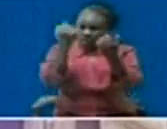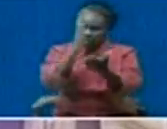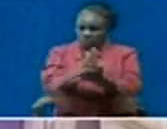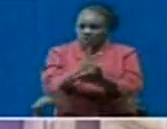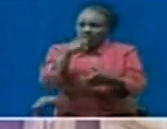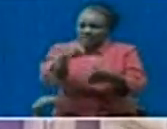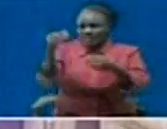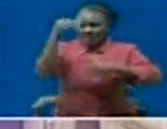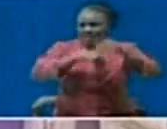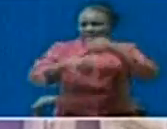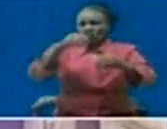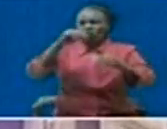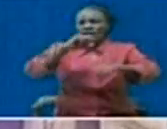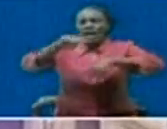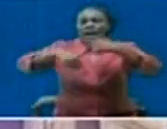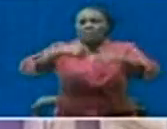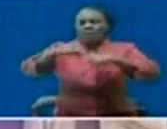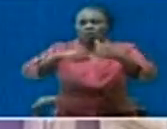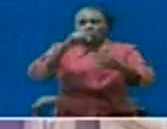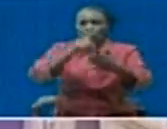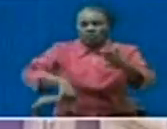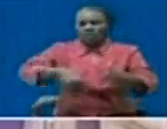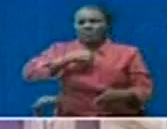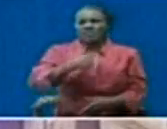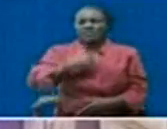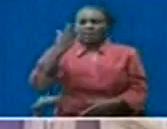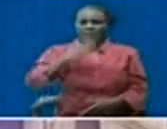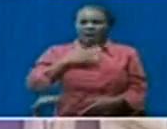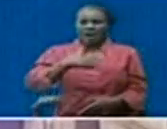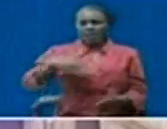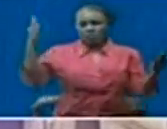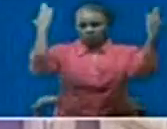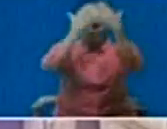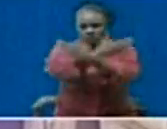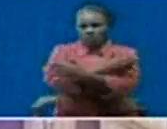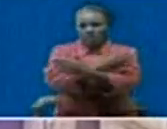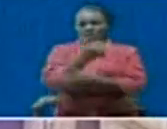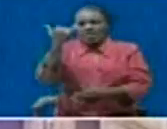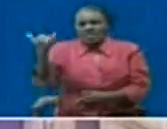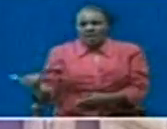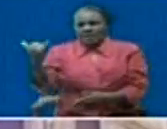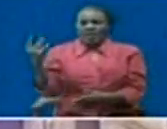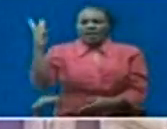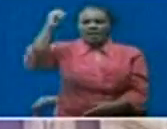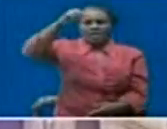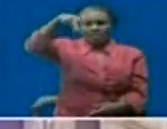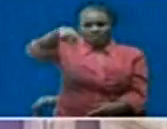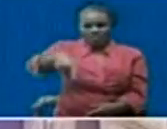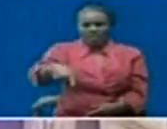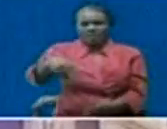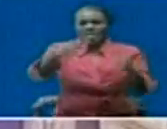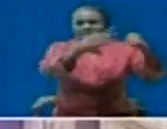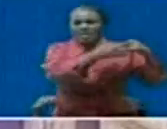is it about? My guests tonight, beginning with the young Member of Parliament from